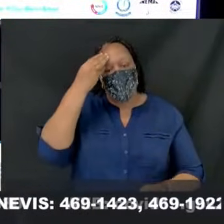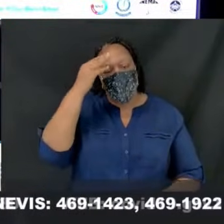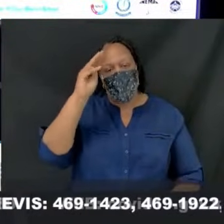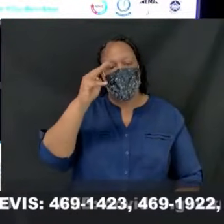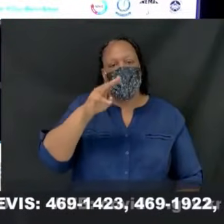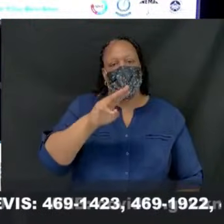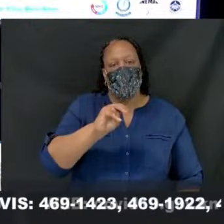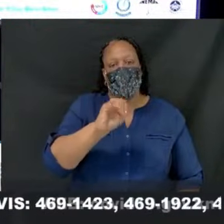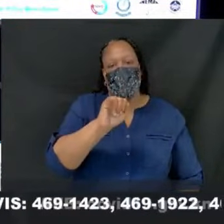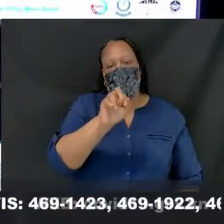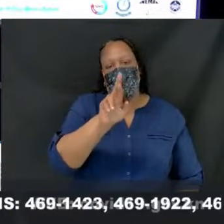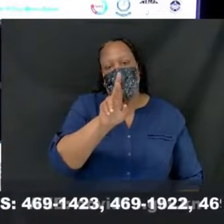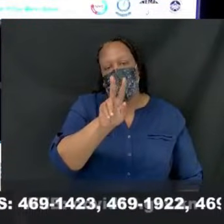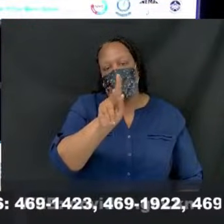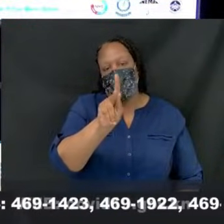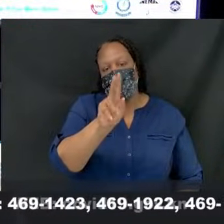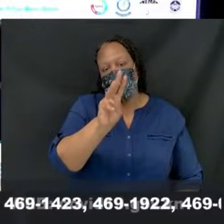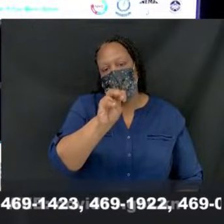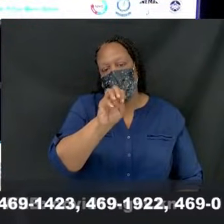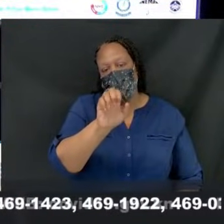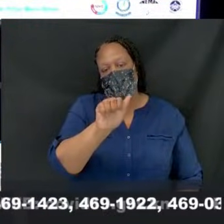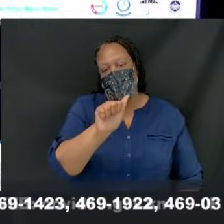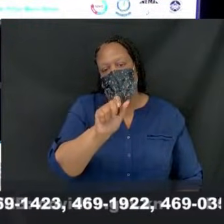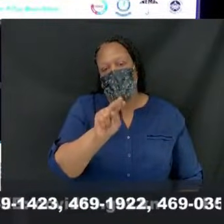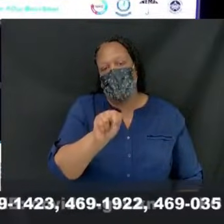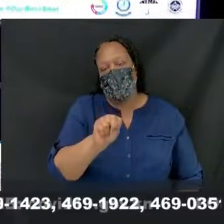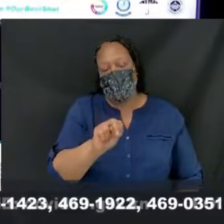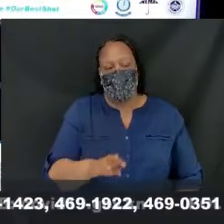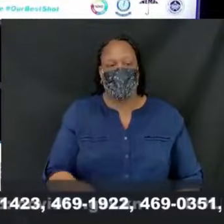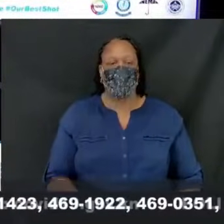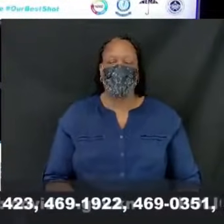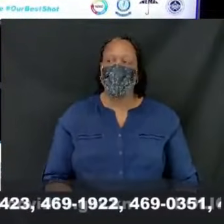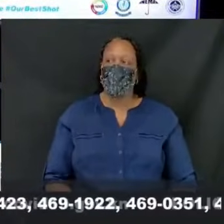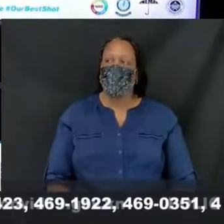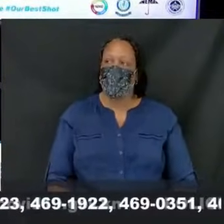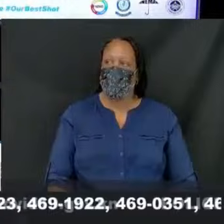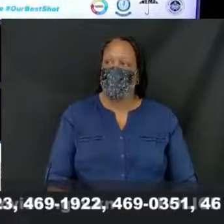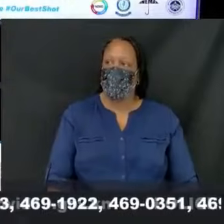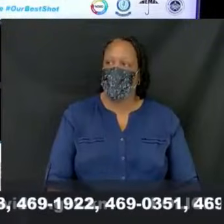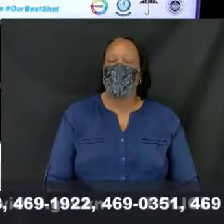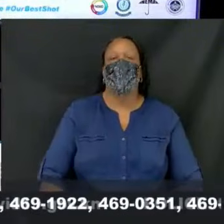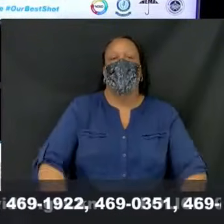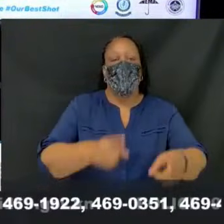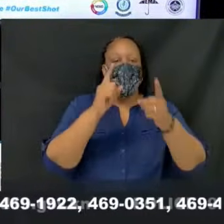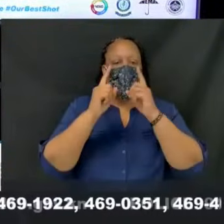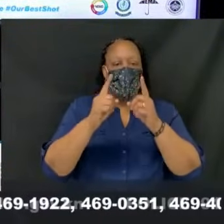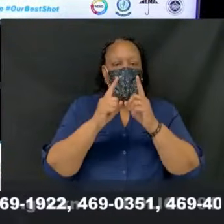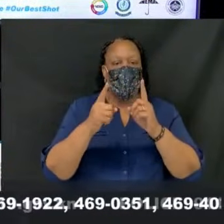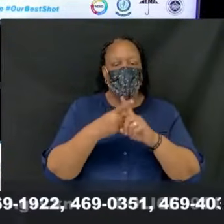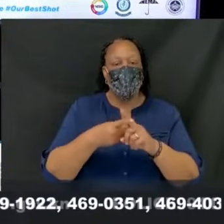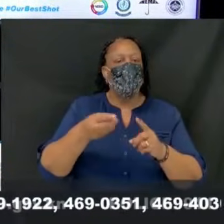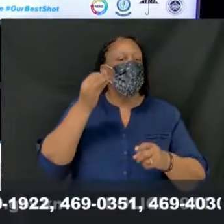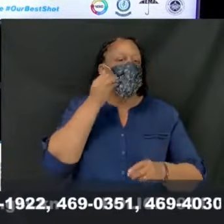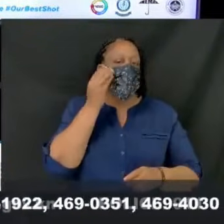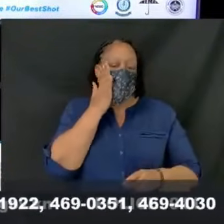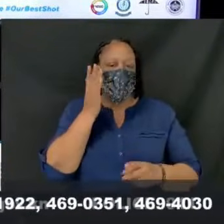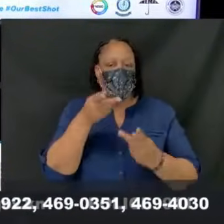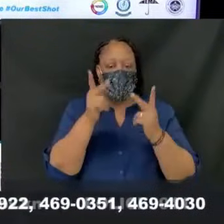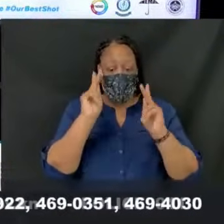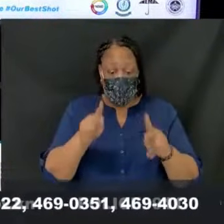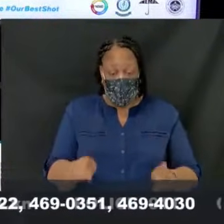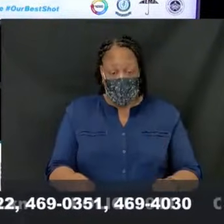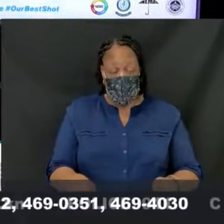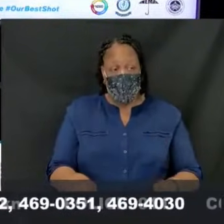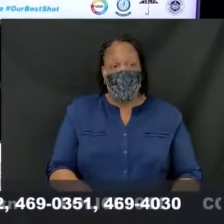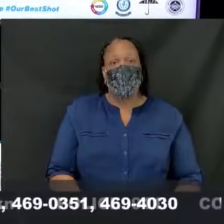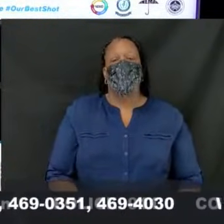In our discussions with the hoteliers, we also discuss the departure test. So as it is right now, for